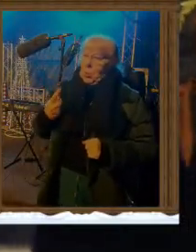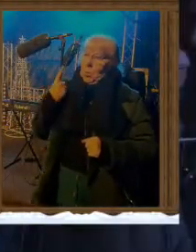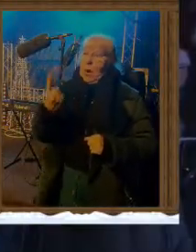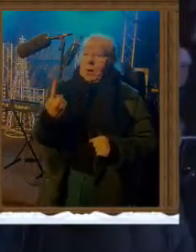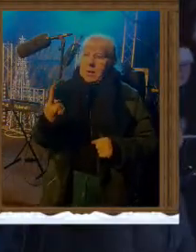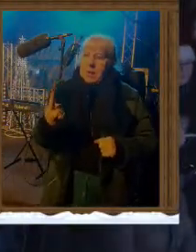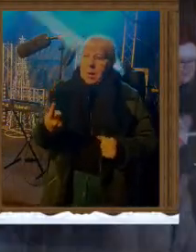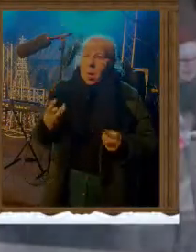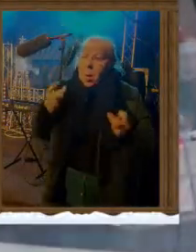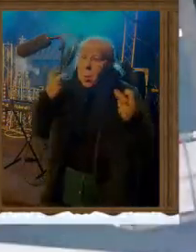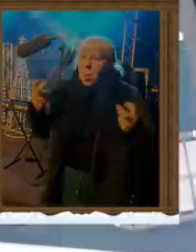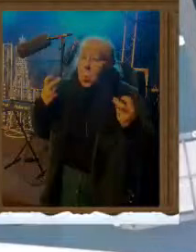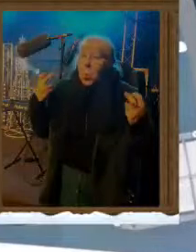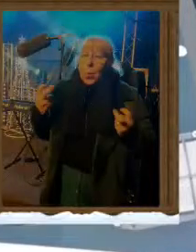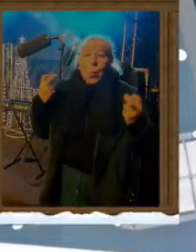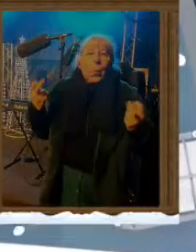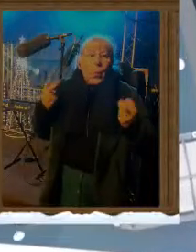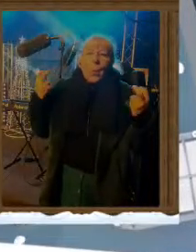3, 2, 1.